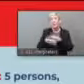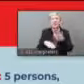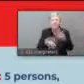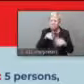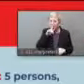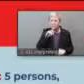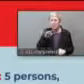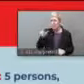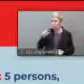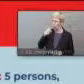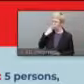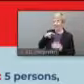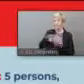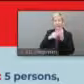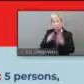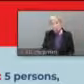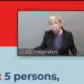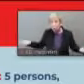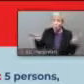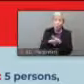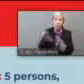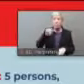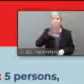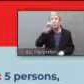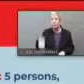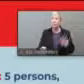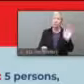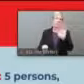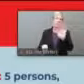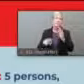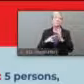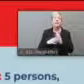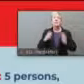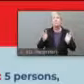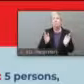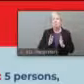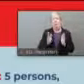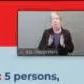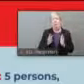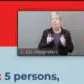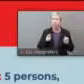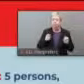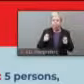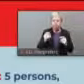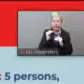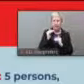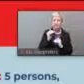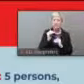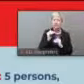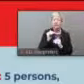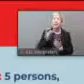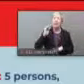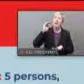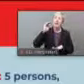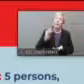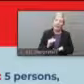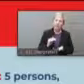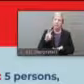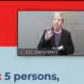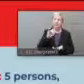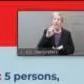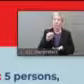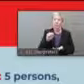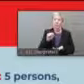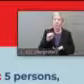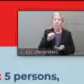is smaller to make sure that you reduce the amount of virus that's